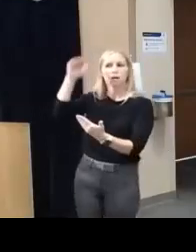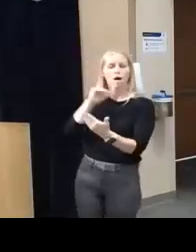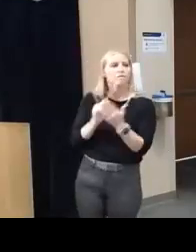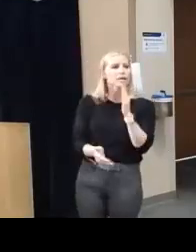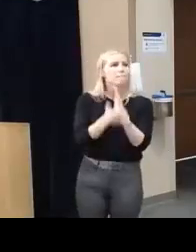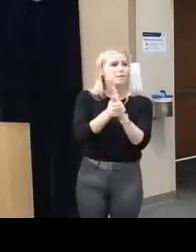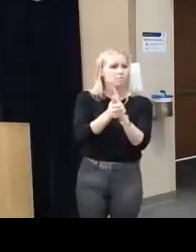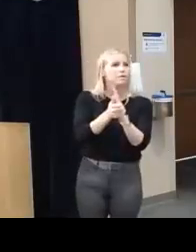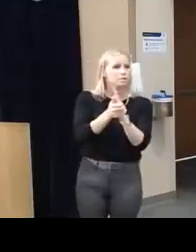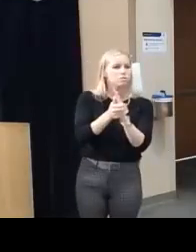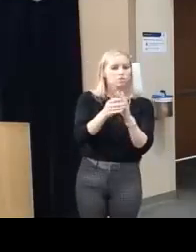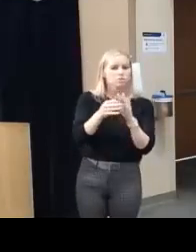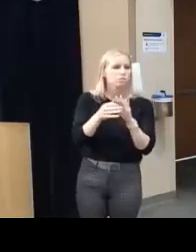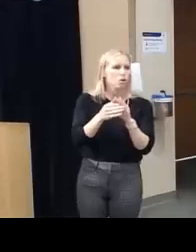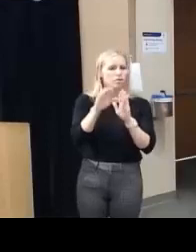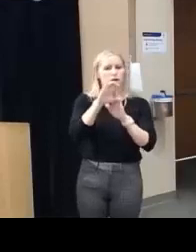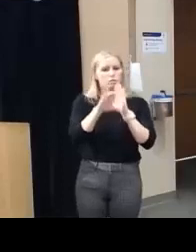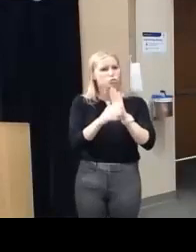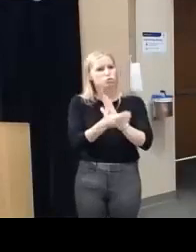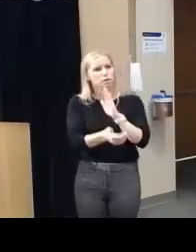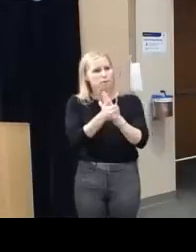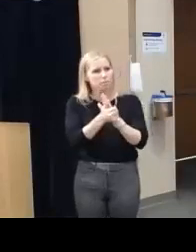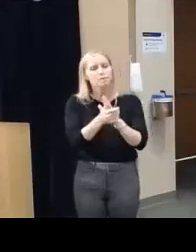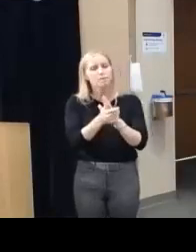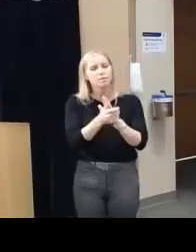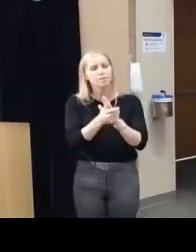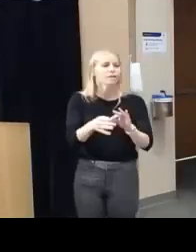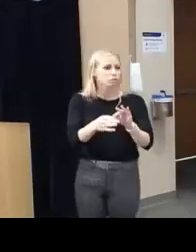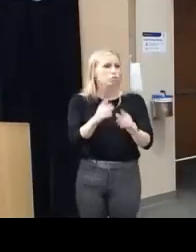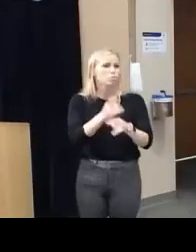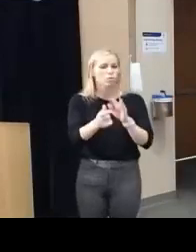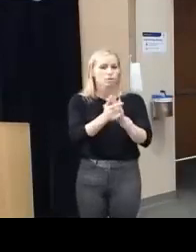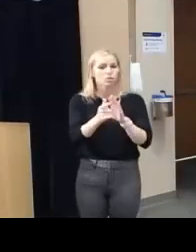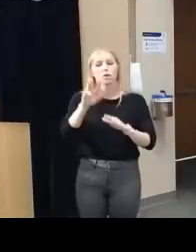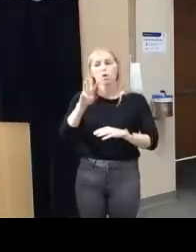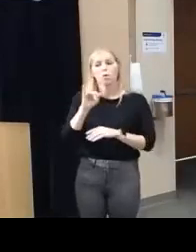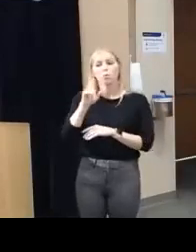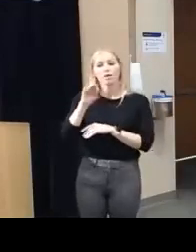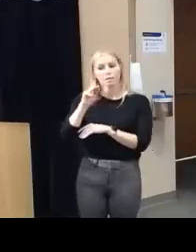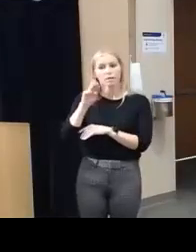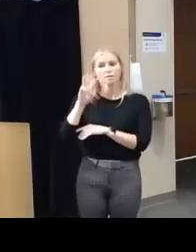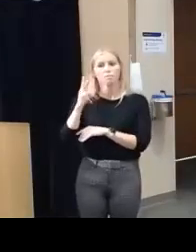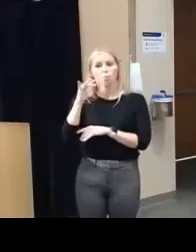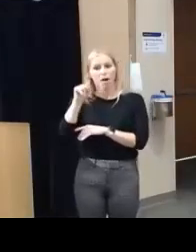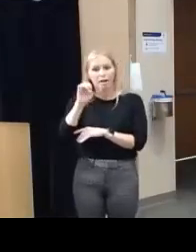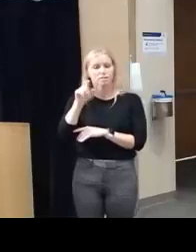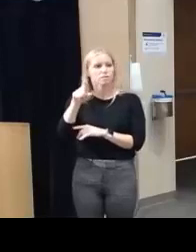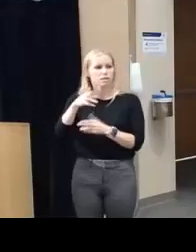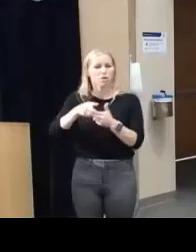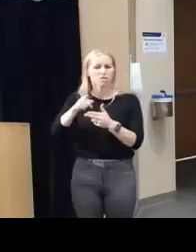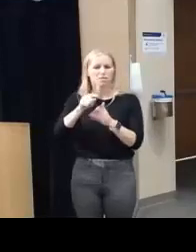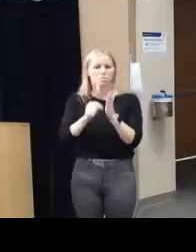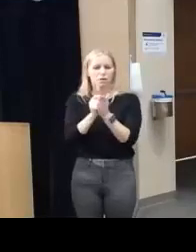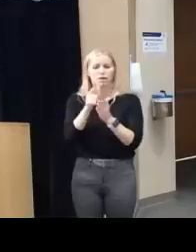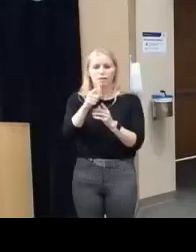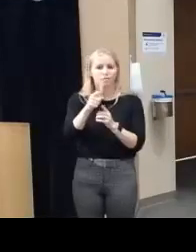amendments regarding prohibition. And William White calls this period a period of